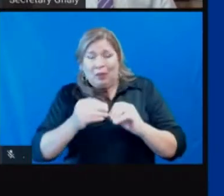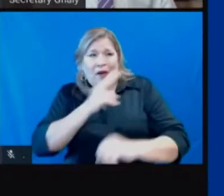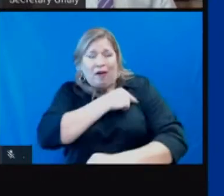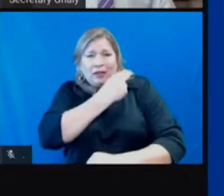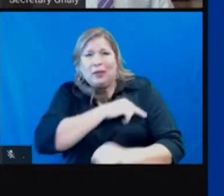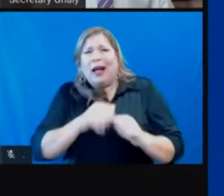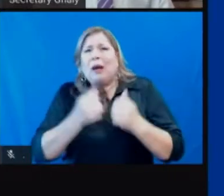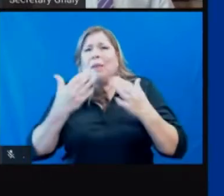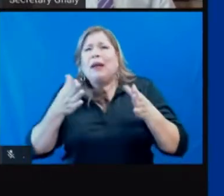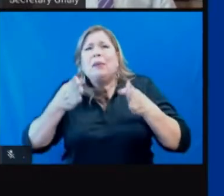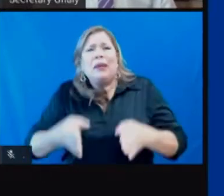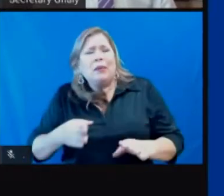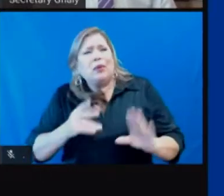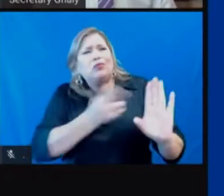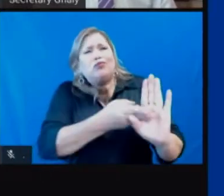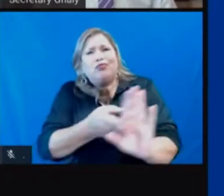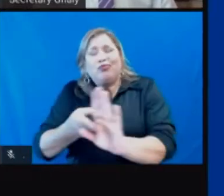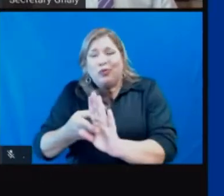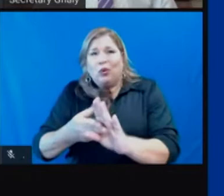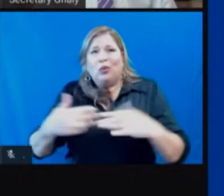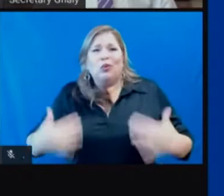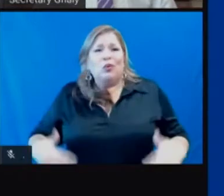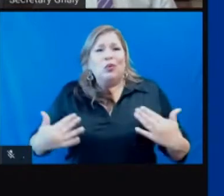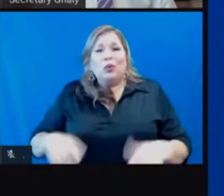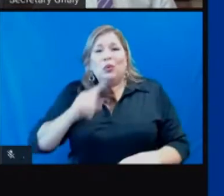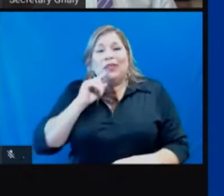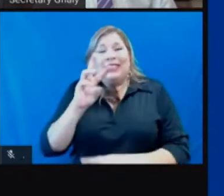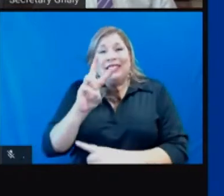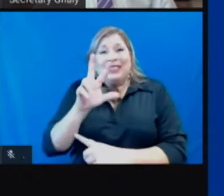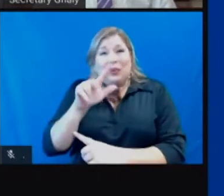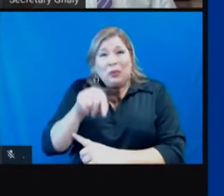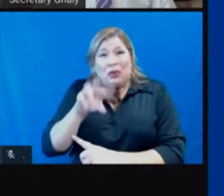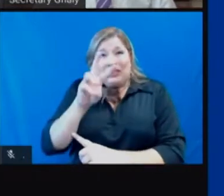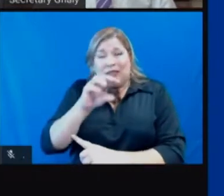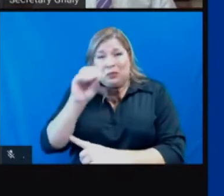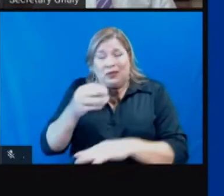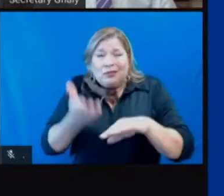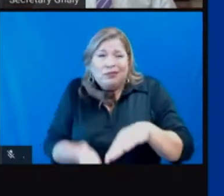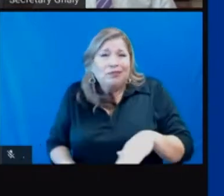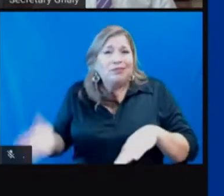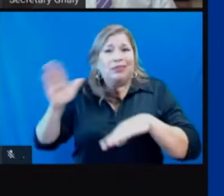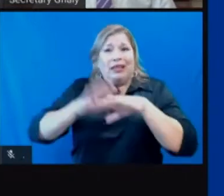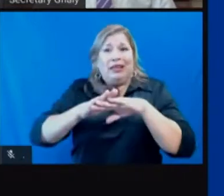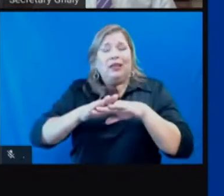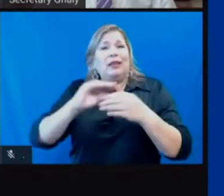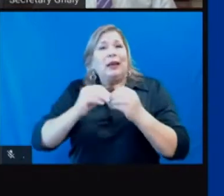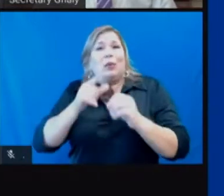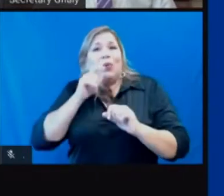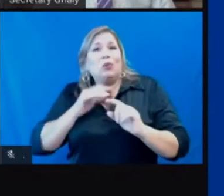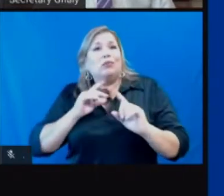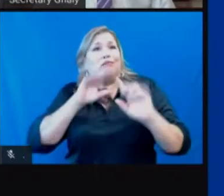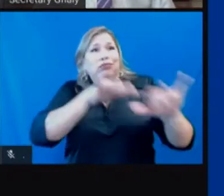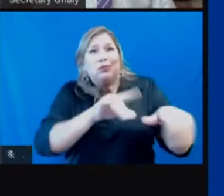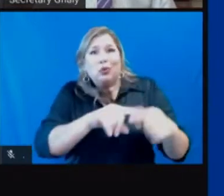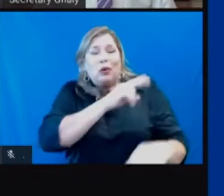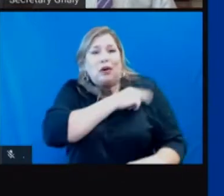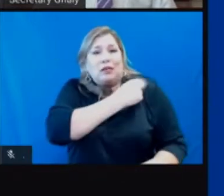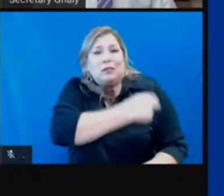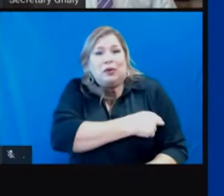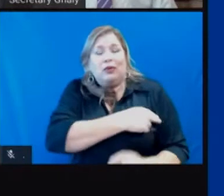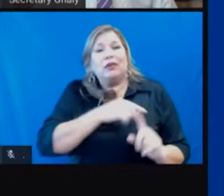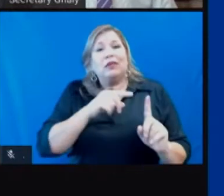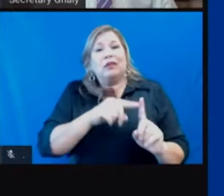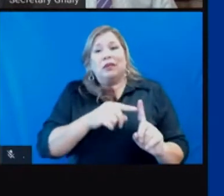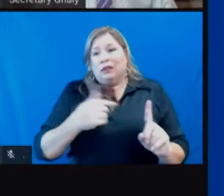for COVID-19 over the past 14 days. Just days ago, reporting that we were just climbing over 3,000